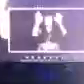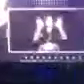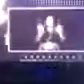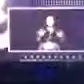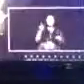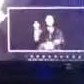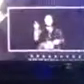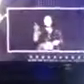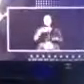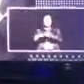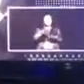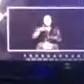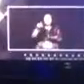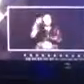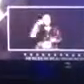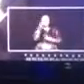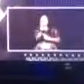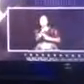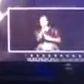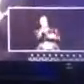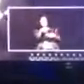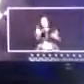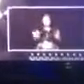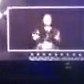They pay for my suite.